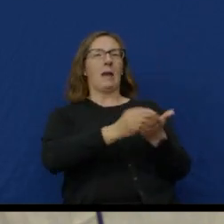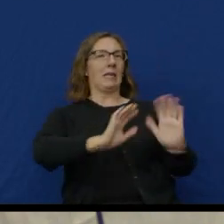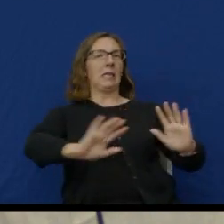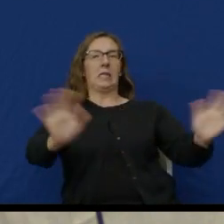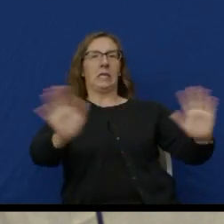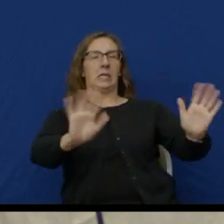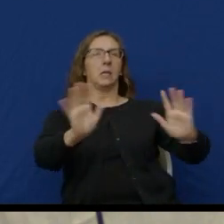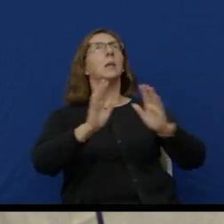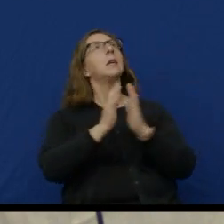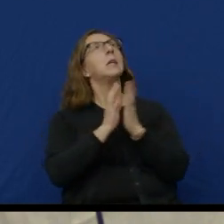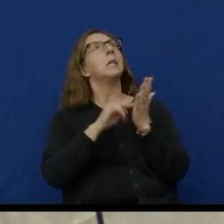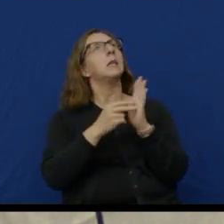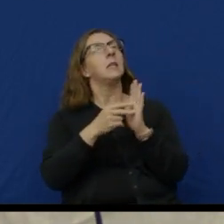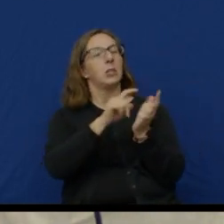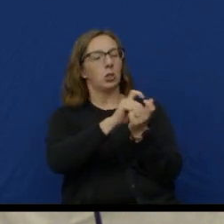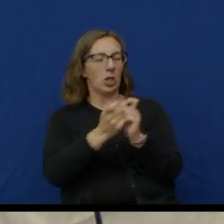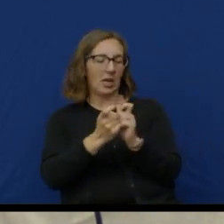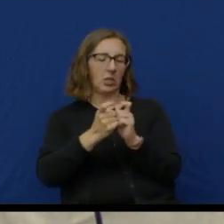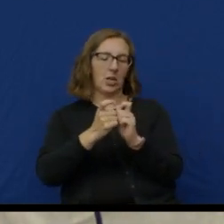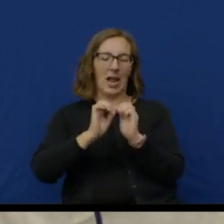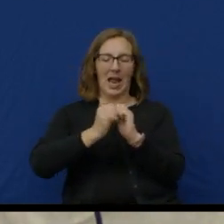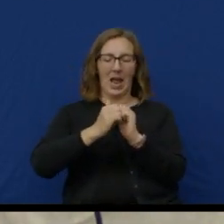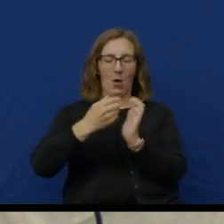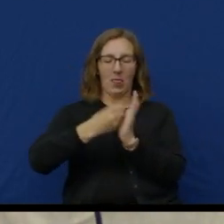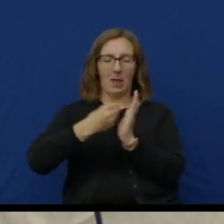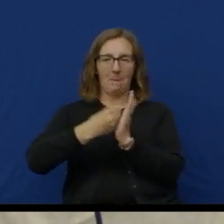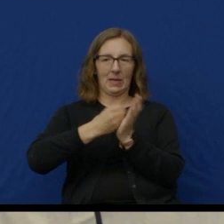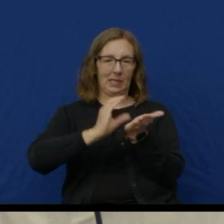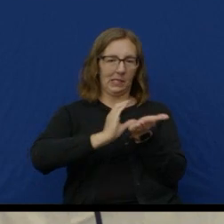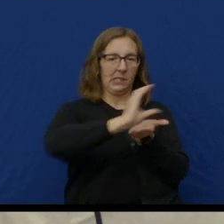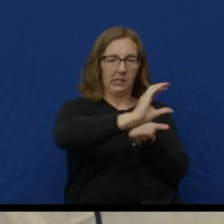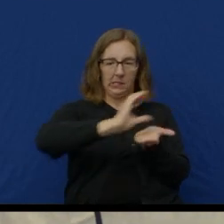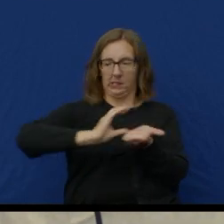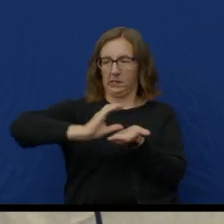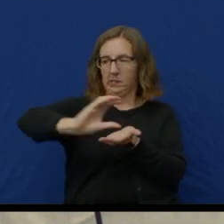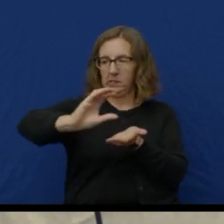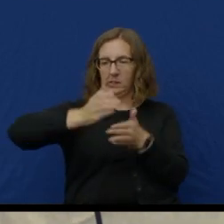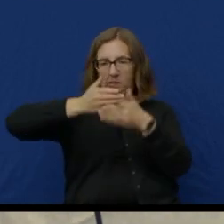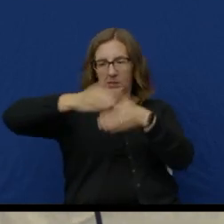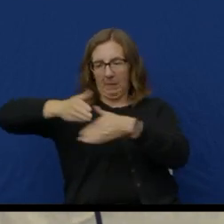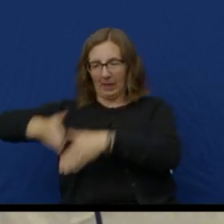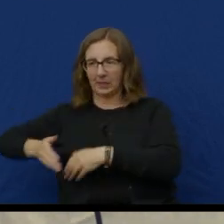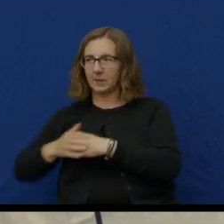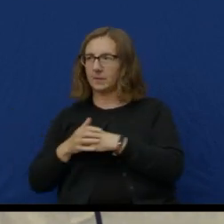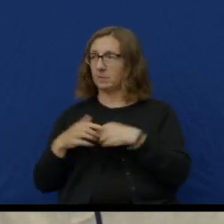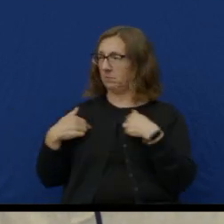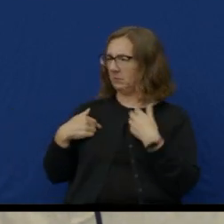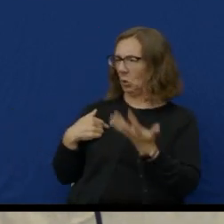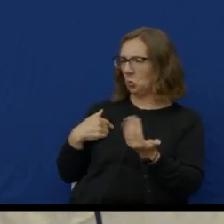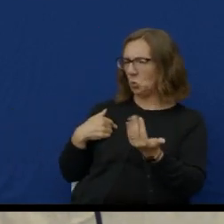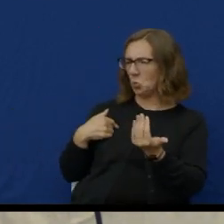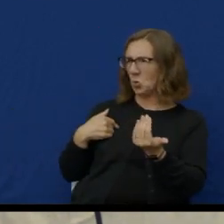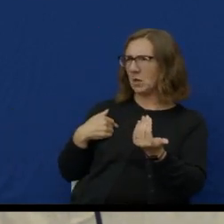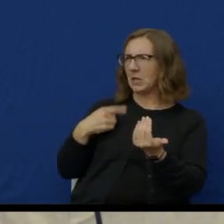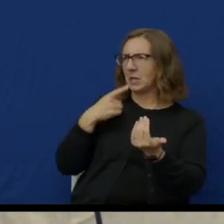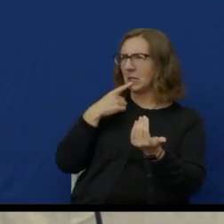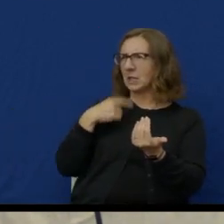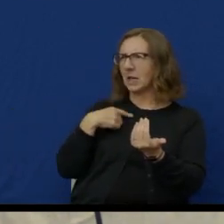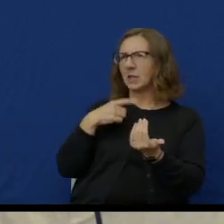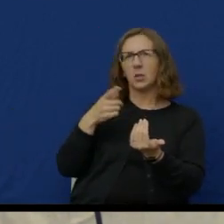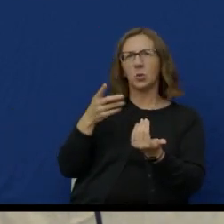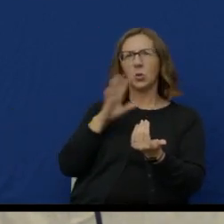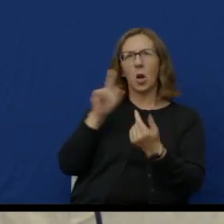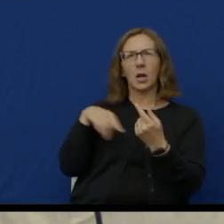way that the money is allocated out to the districts. So. And then, can you say more about the AP